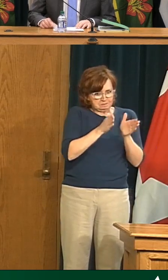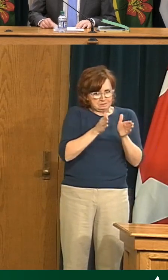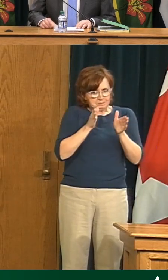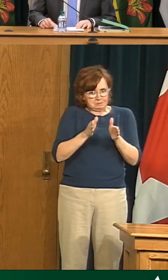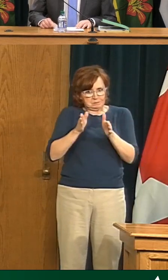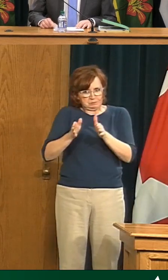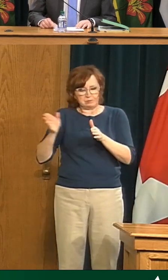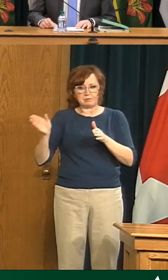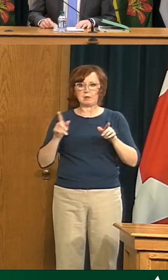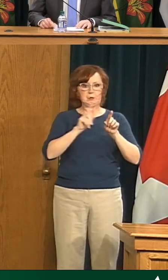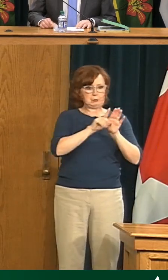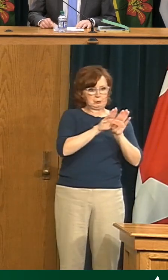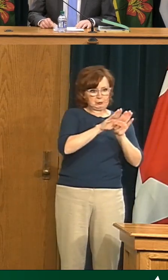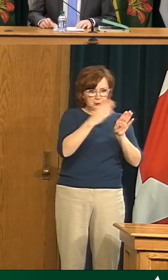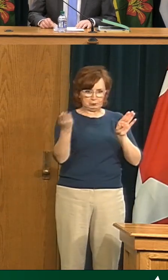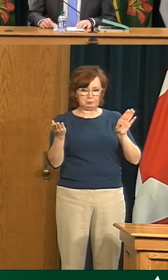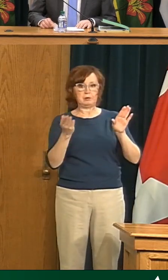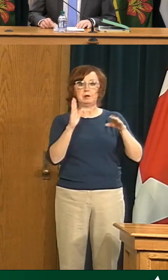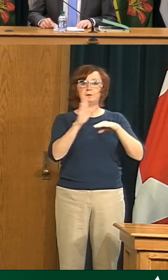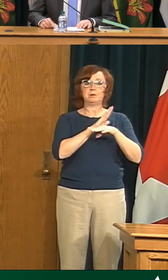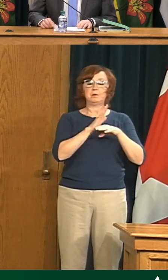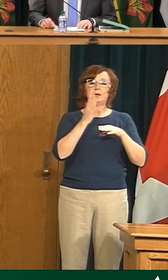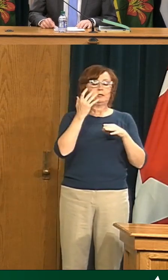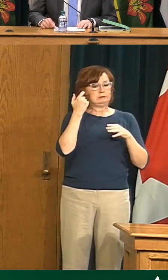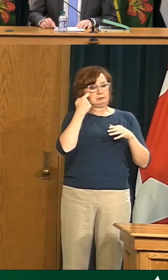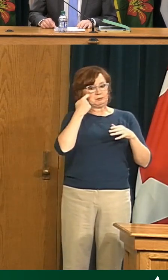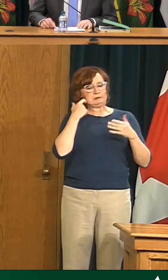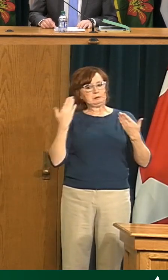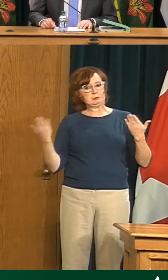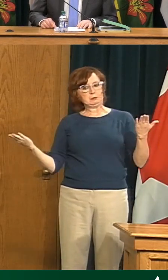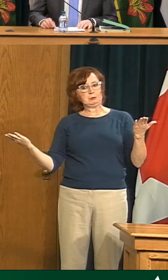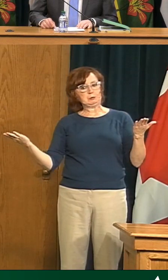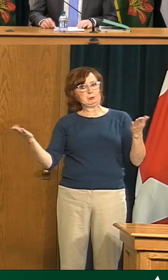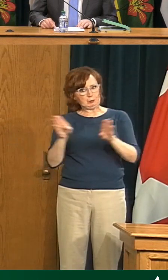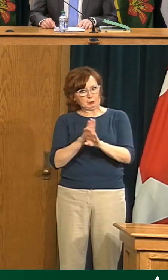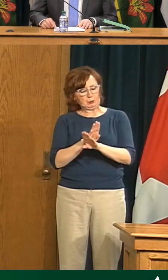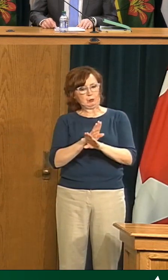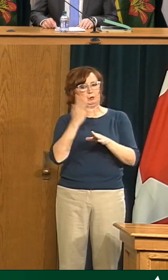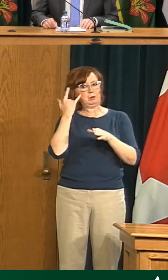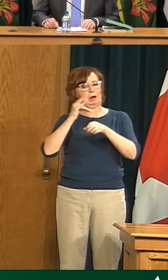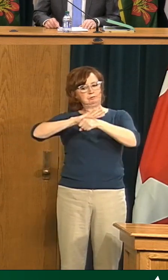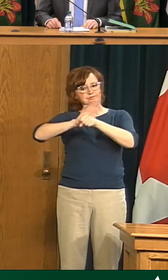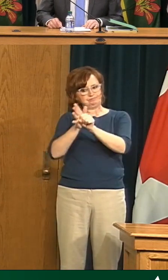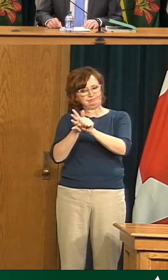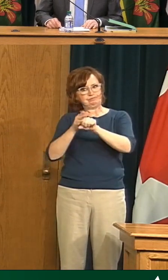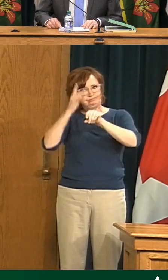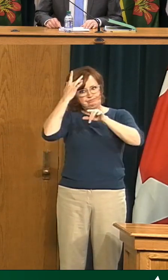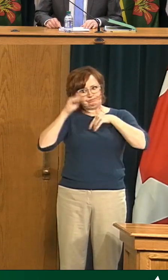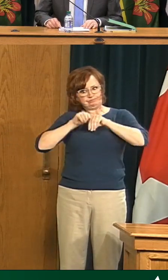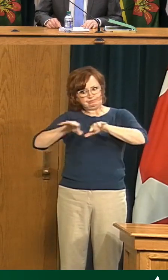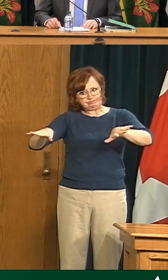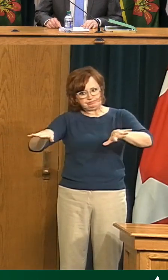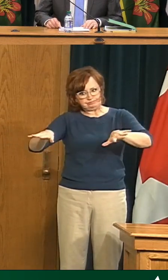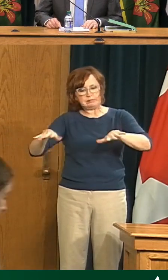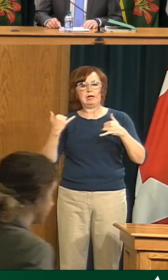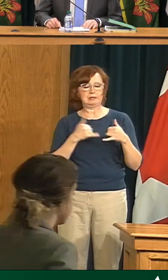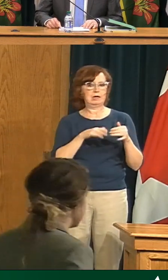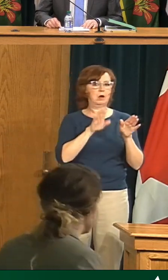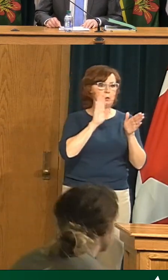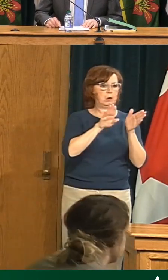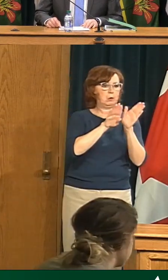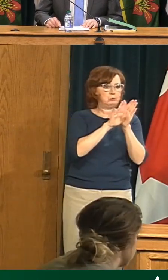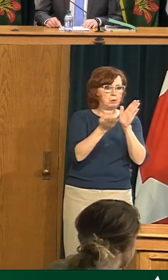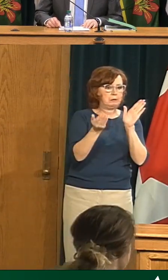been forced to close due to the COVID-19 pandemic, while at the same time keeping many of the rules and restrictions around